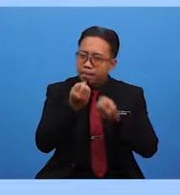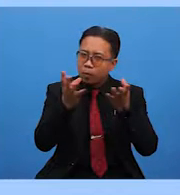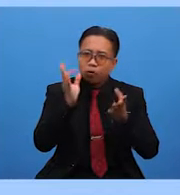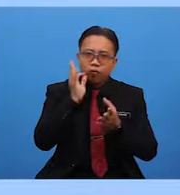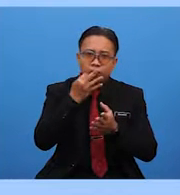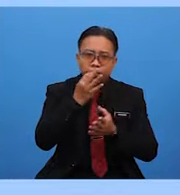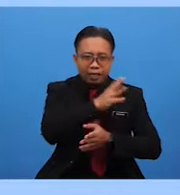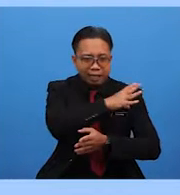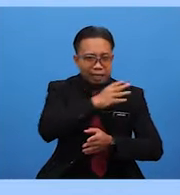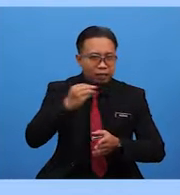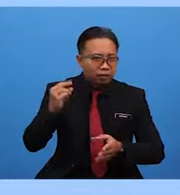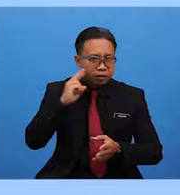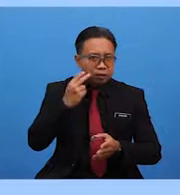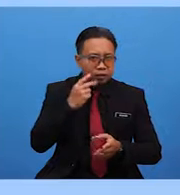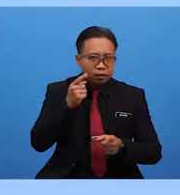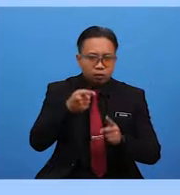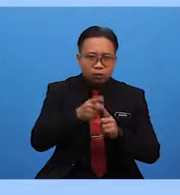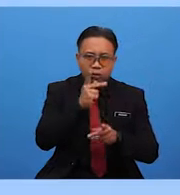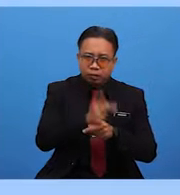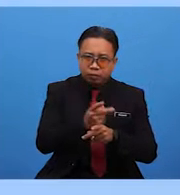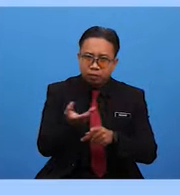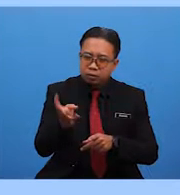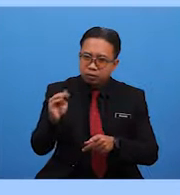keep themselves healthy.